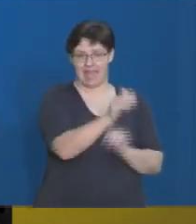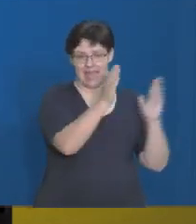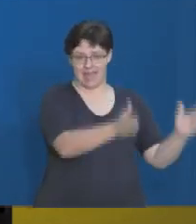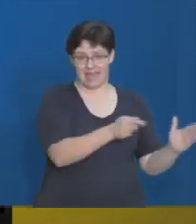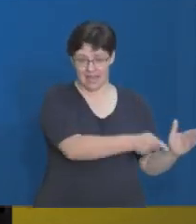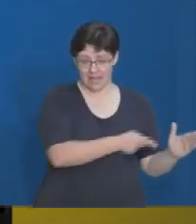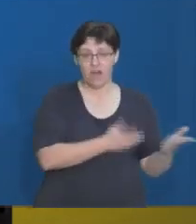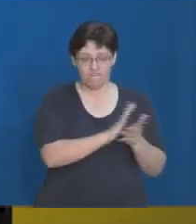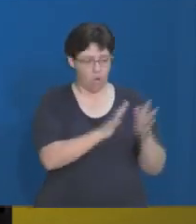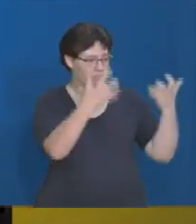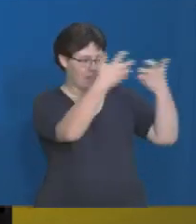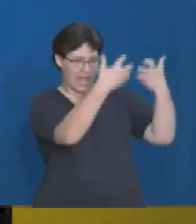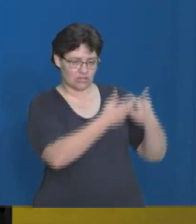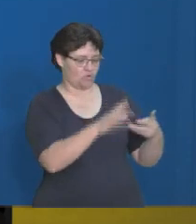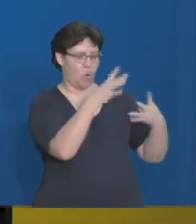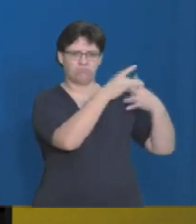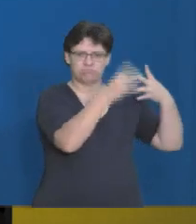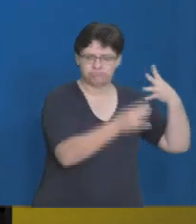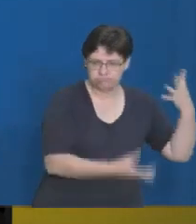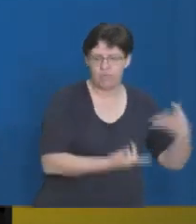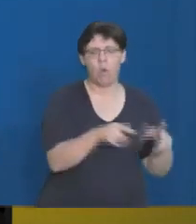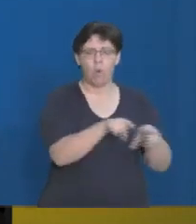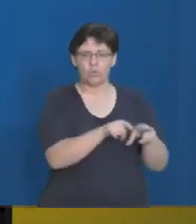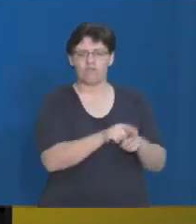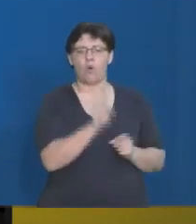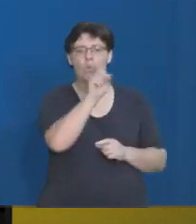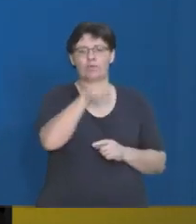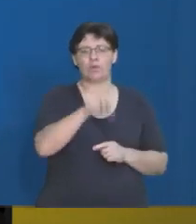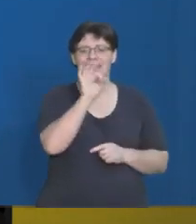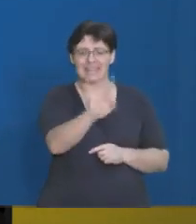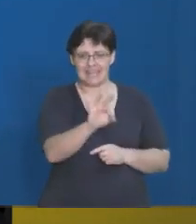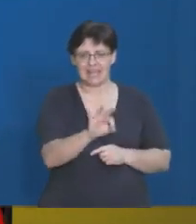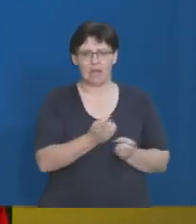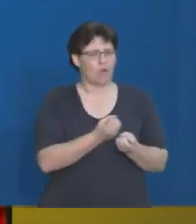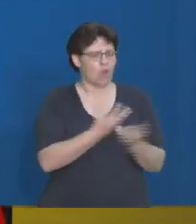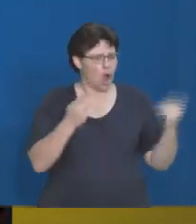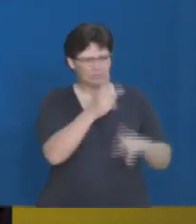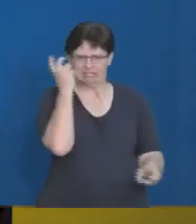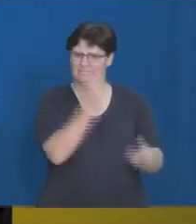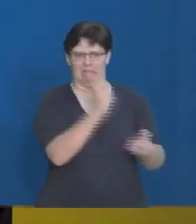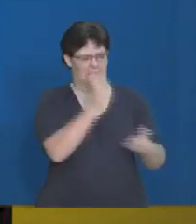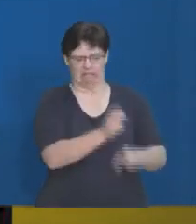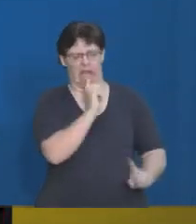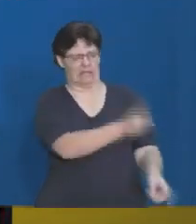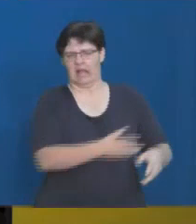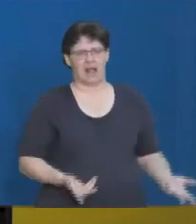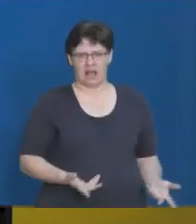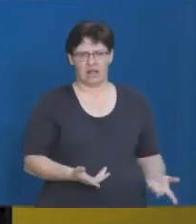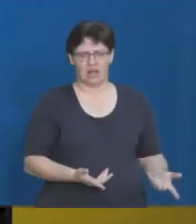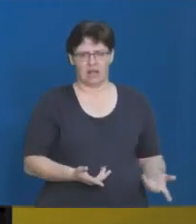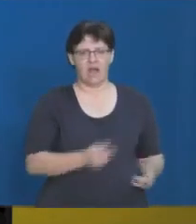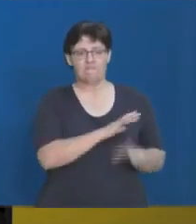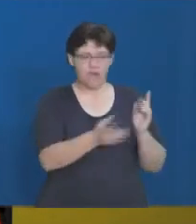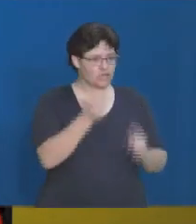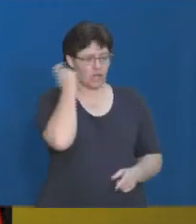the mix and match in question 1.2, even for your 1.3, that a lot of you guys find difficult. The first term that pops